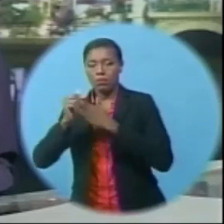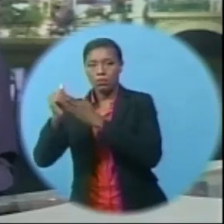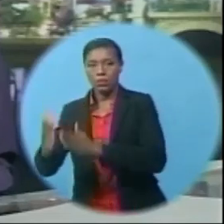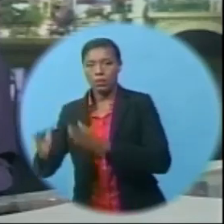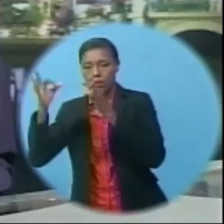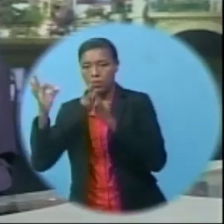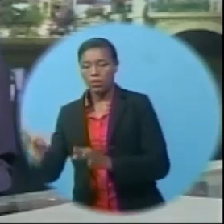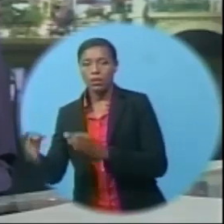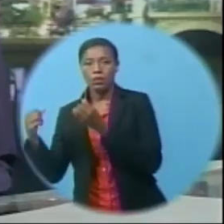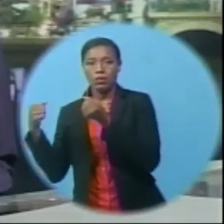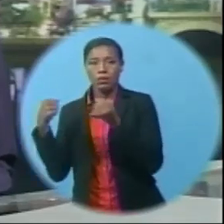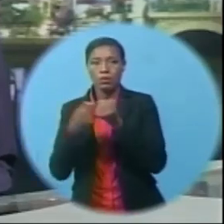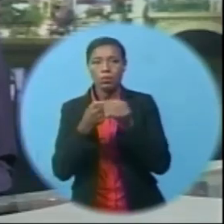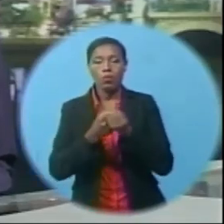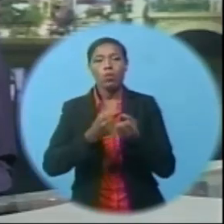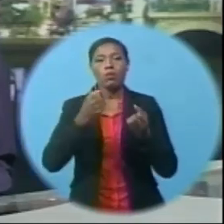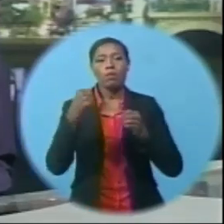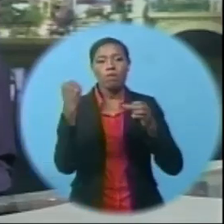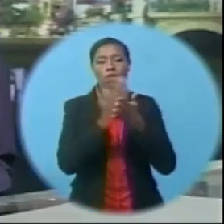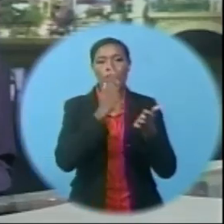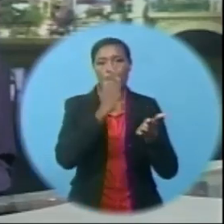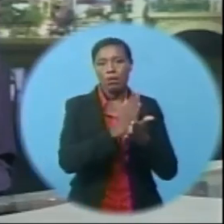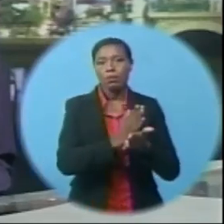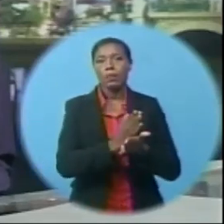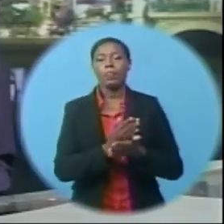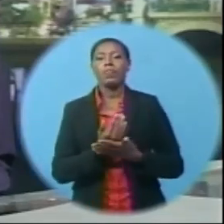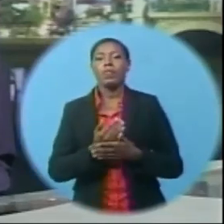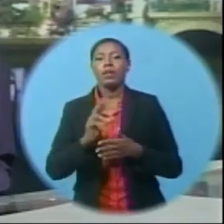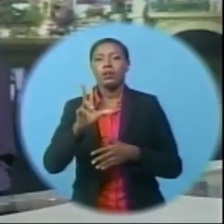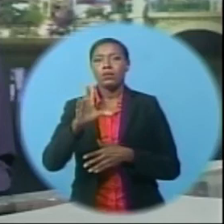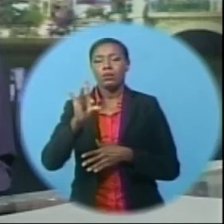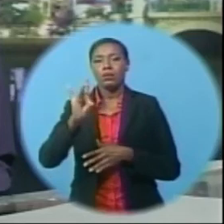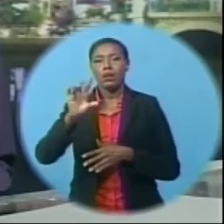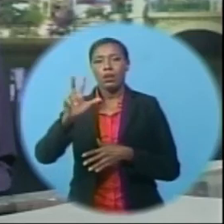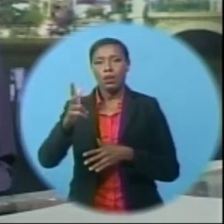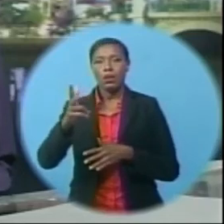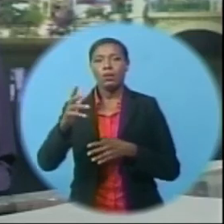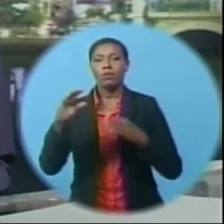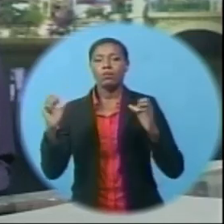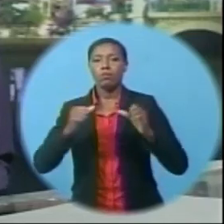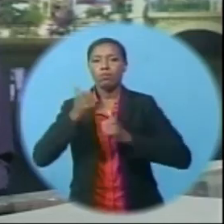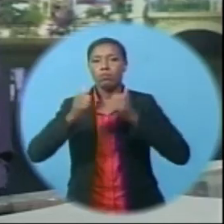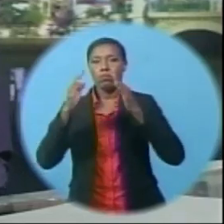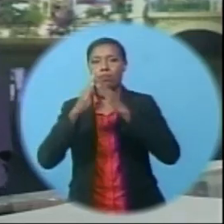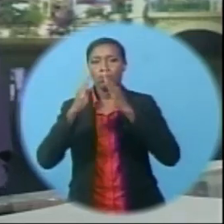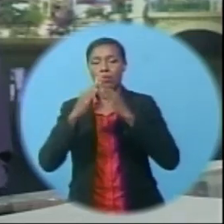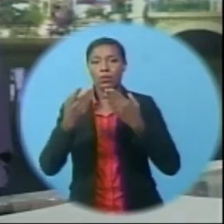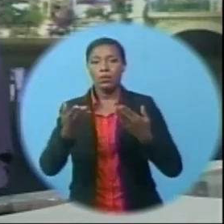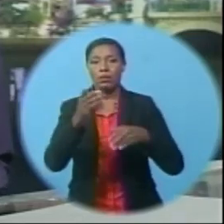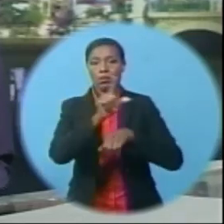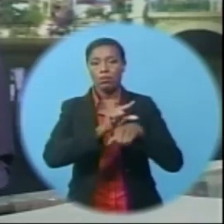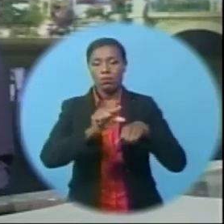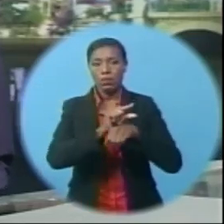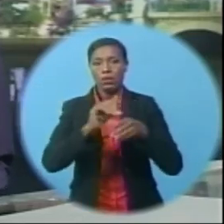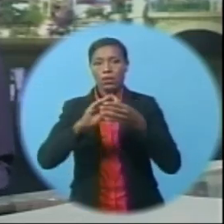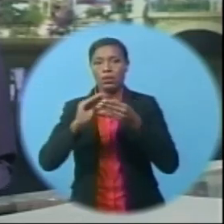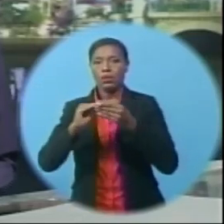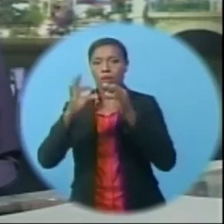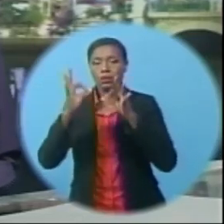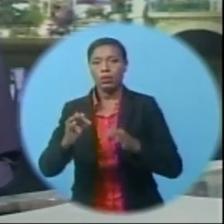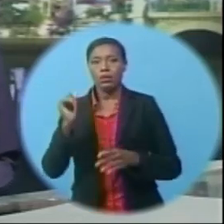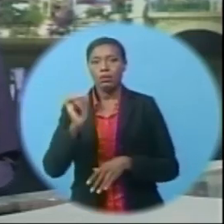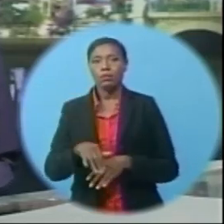They issued a statement outlining their position at the end of the 30th summit there in Grenada. Incoming chairman Dr. Keith Mitchell